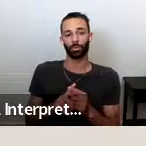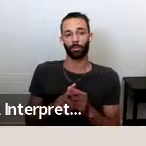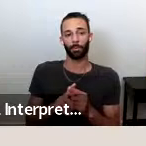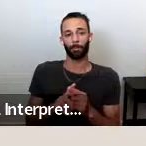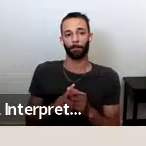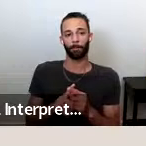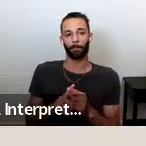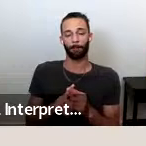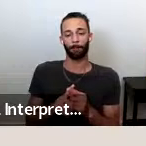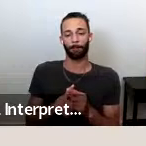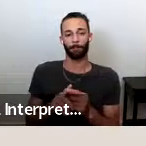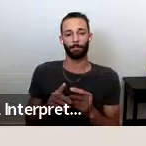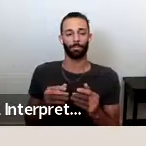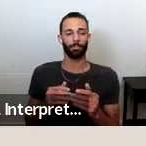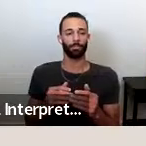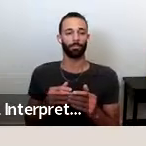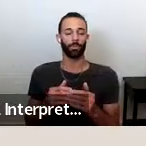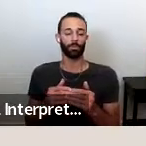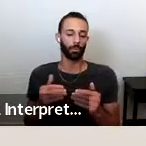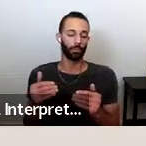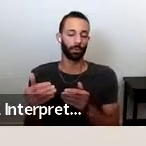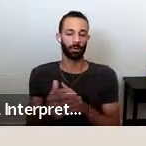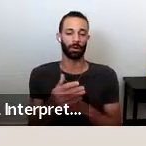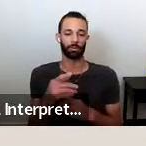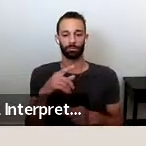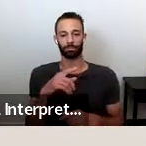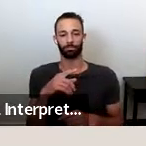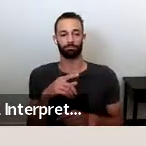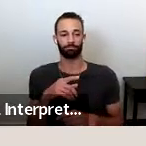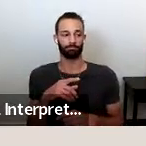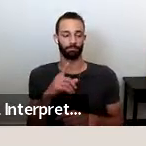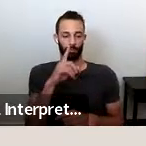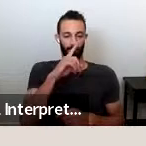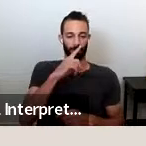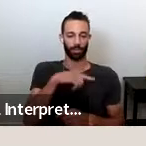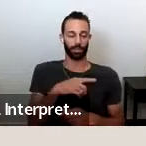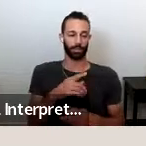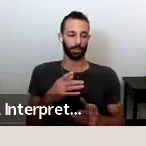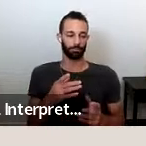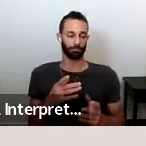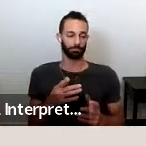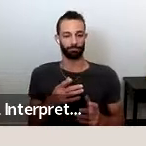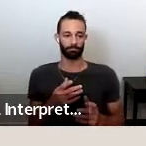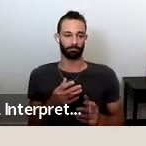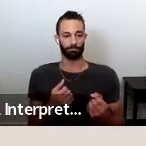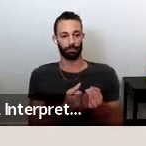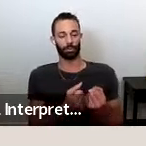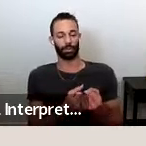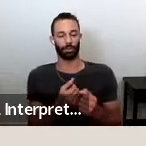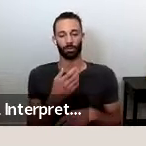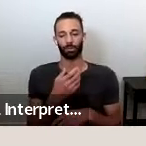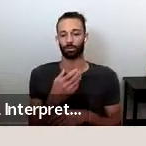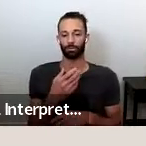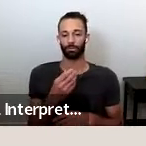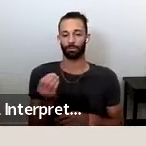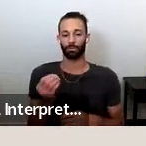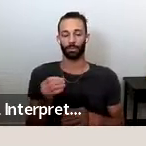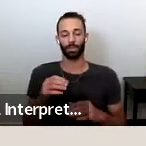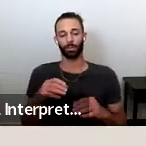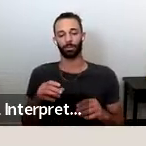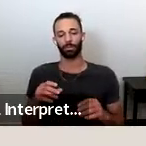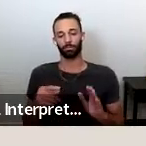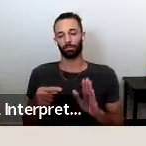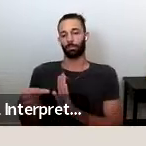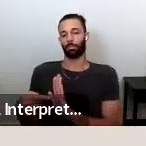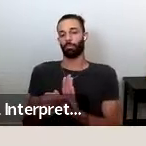fake solidarity, a commitment to move beyond performative engagement with our community.